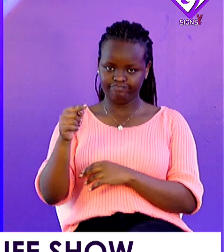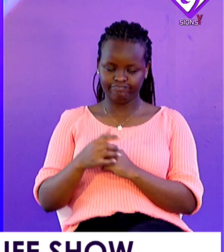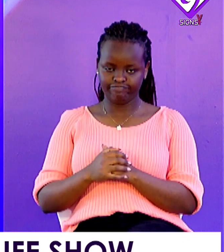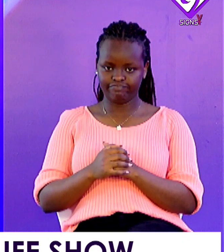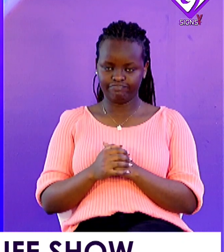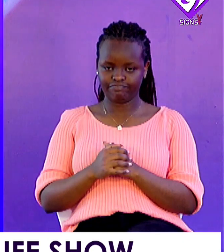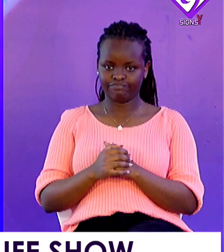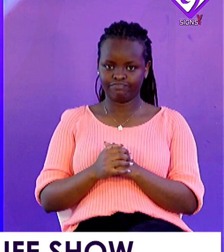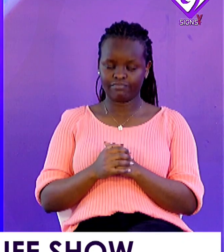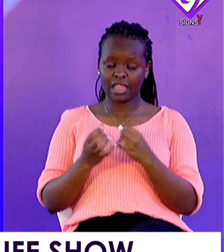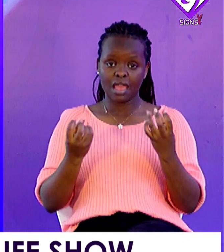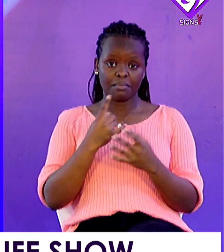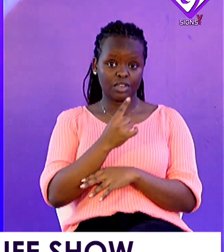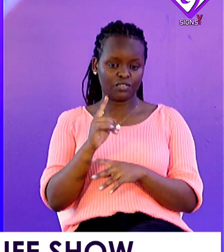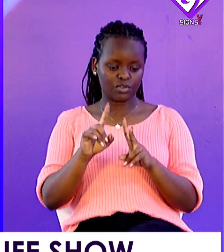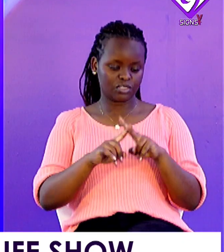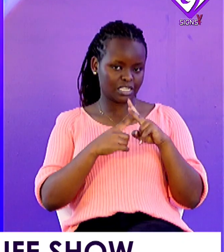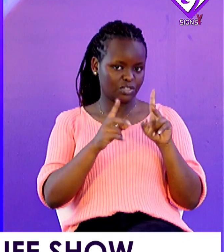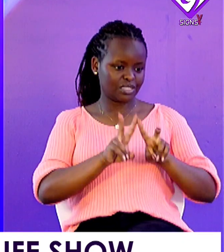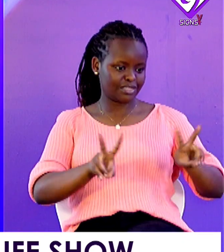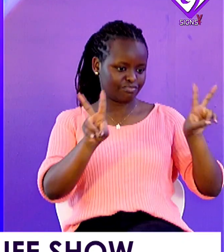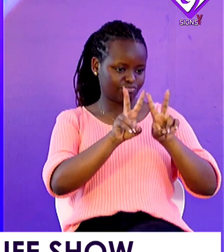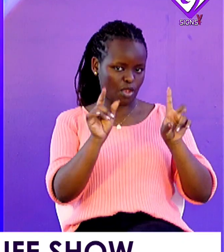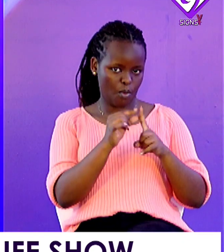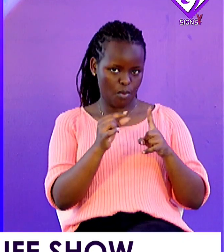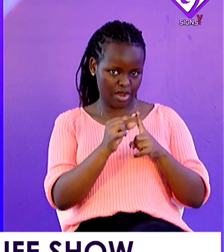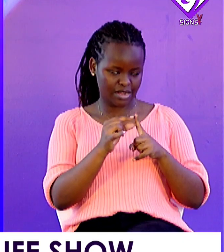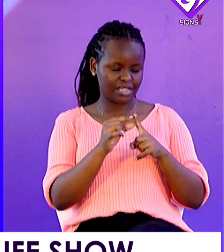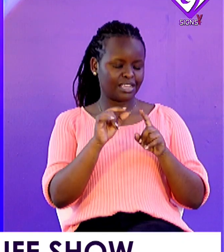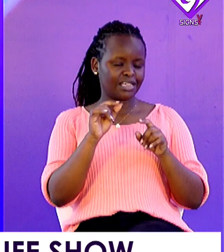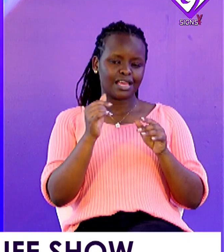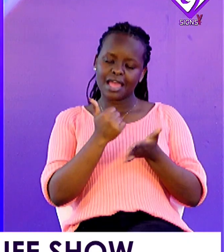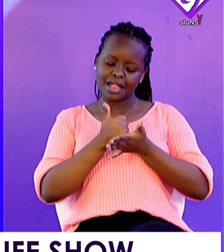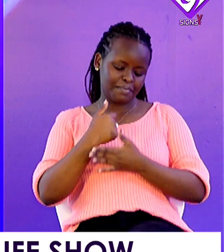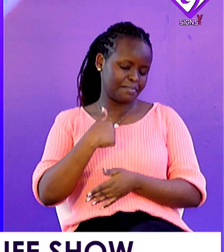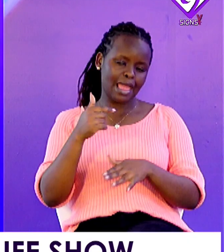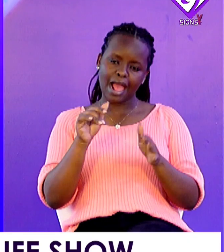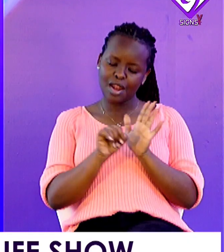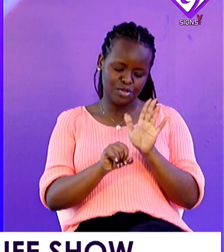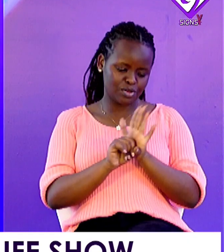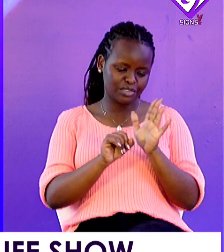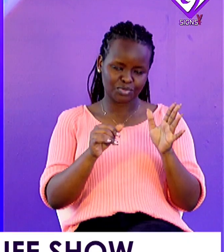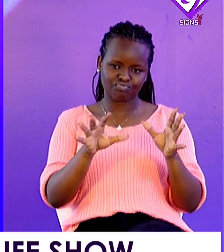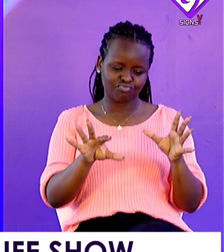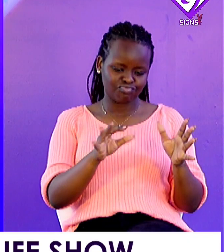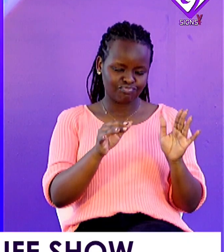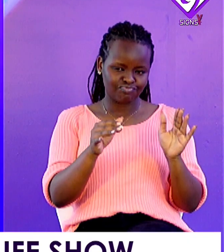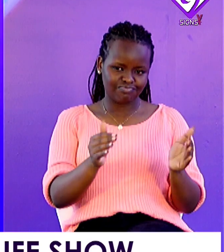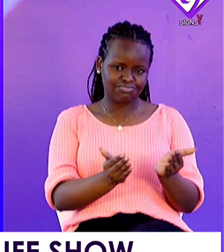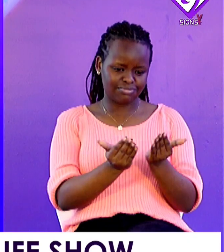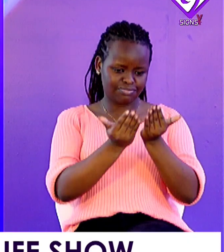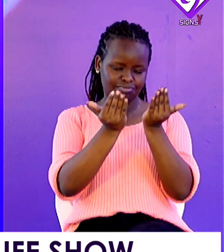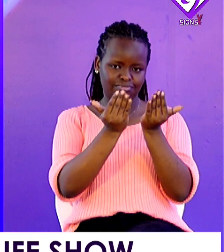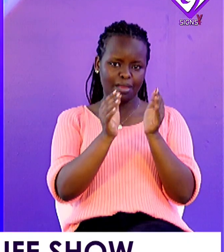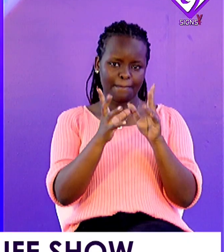980384. Many of you start with the word treasures. You help me a lot to sift through your messages. Just start with the word treasures so